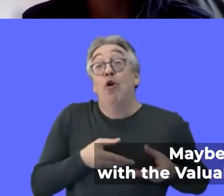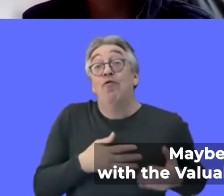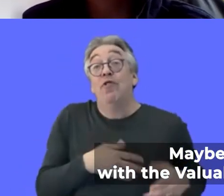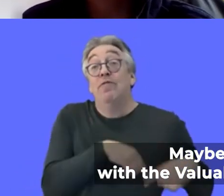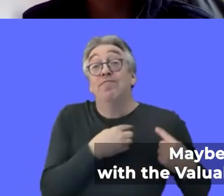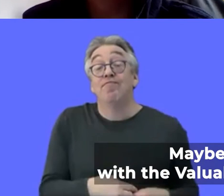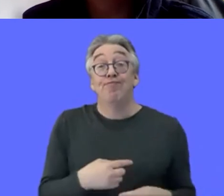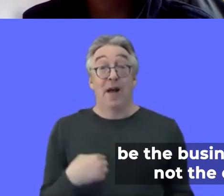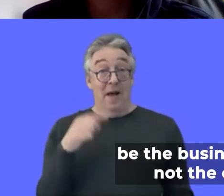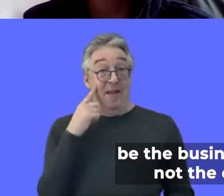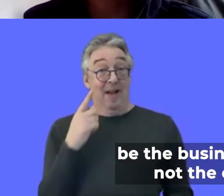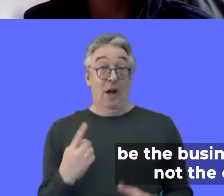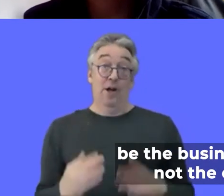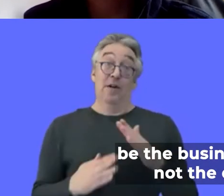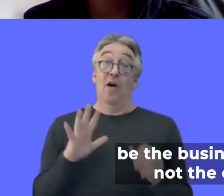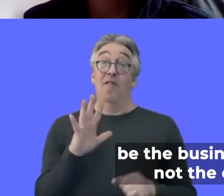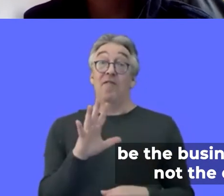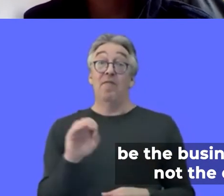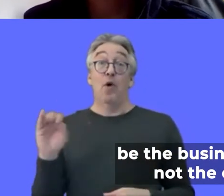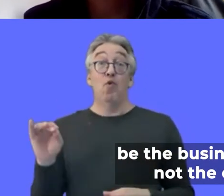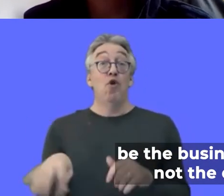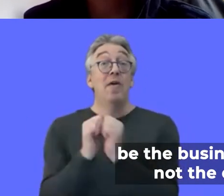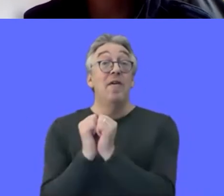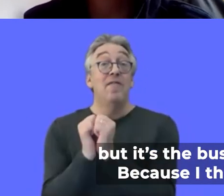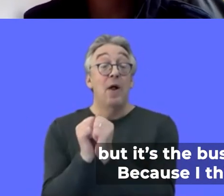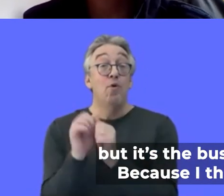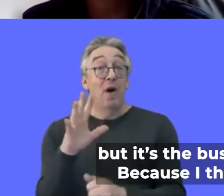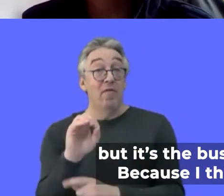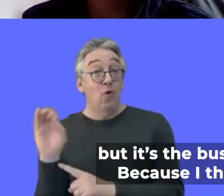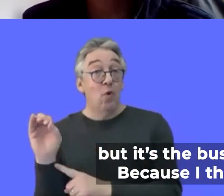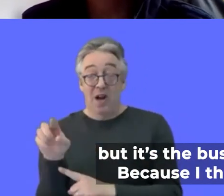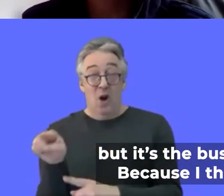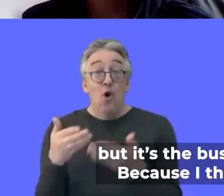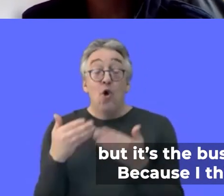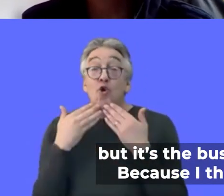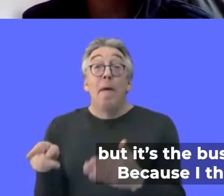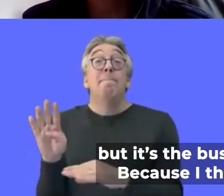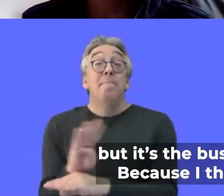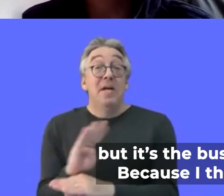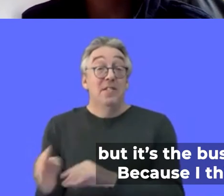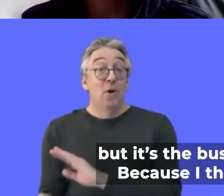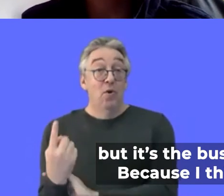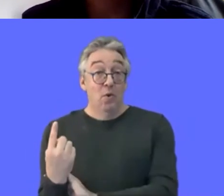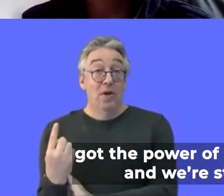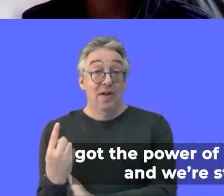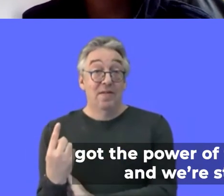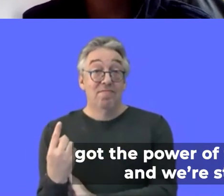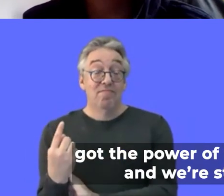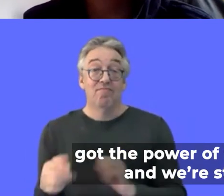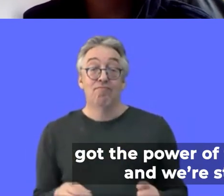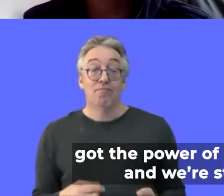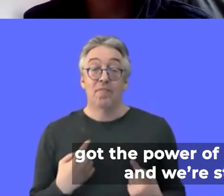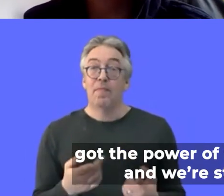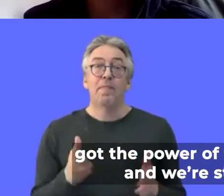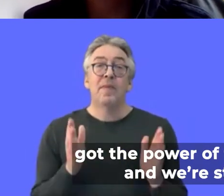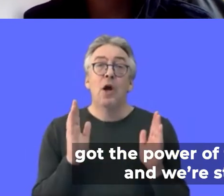valuable 500, this might be the business opportunity, not the opportunity, but it's the business opportunity. Because I think when you've got the power of